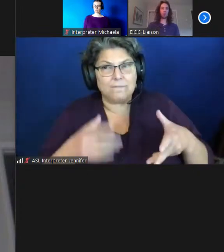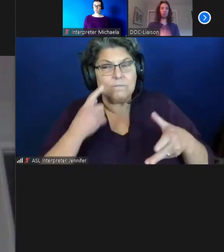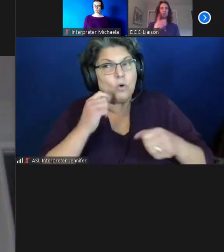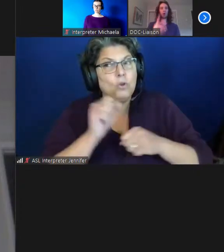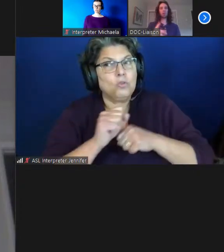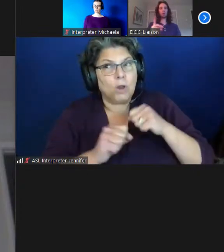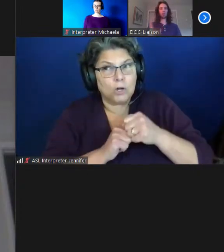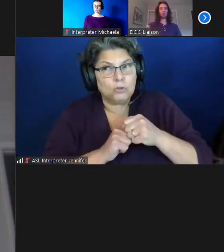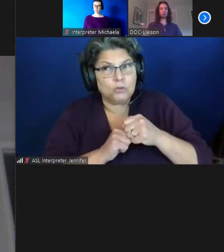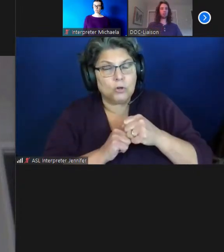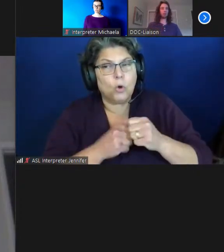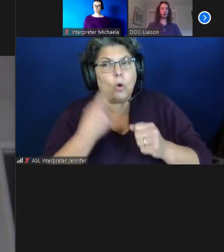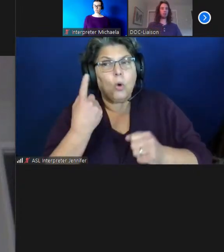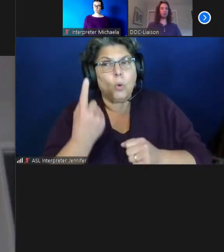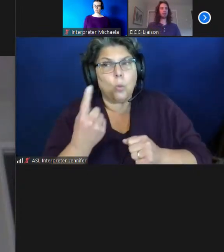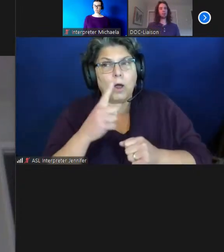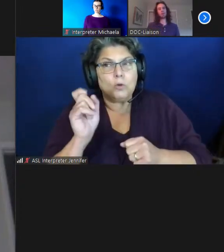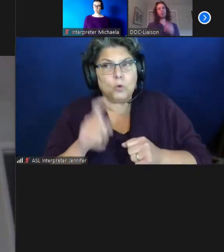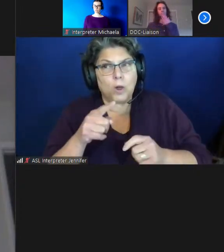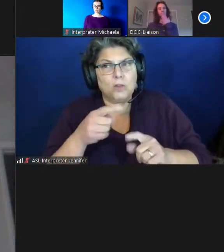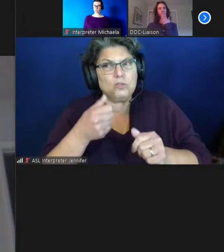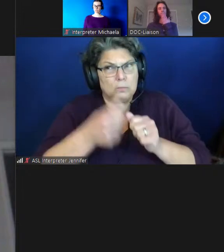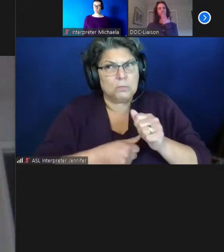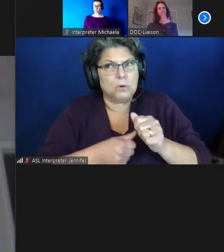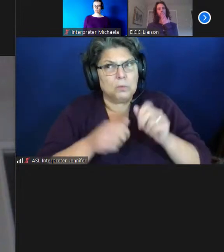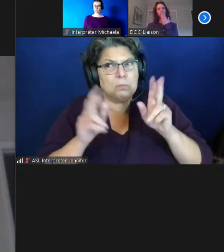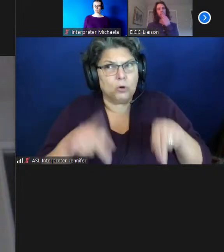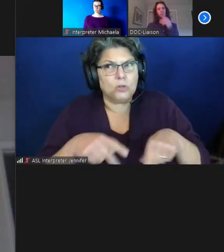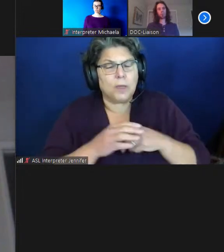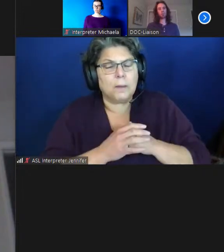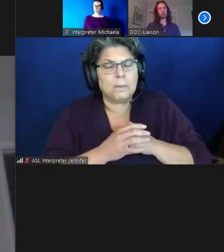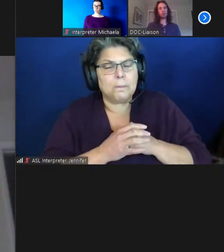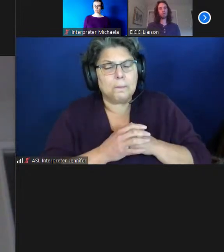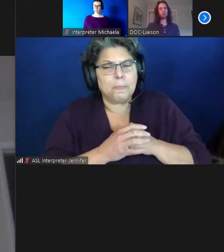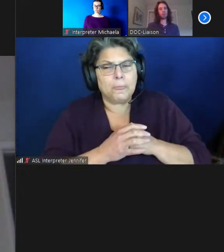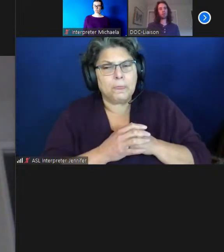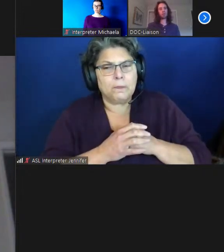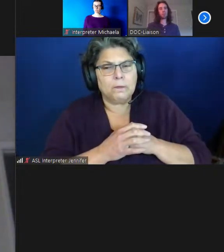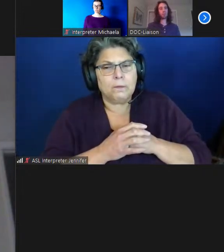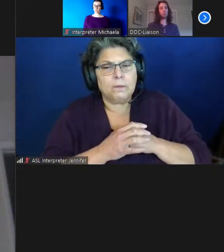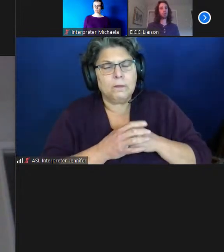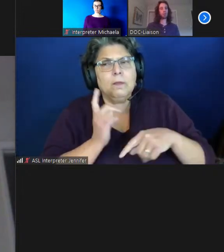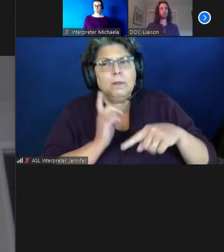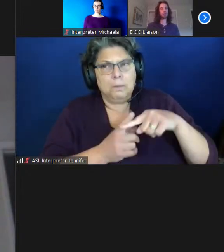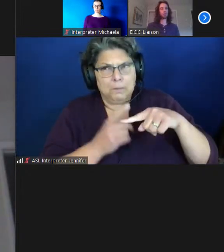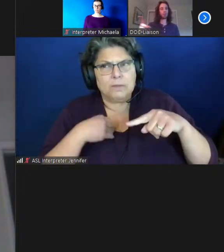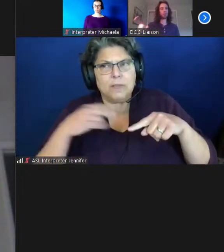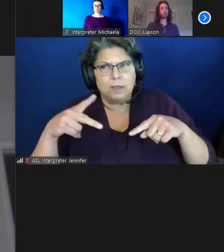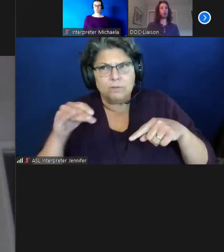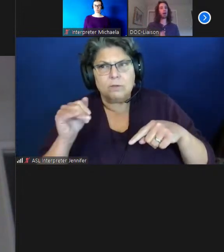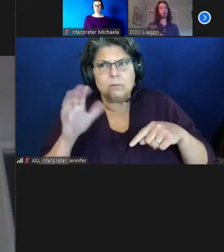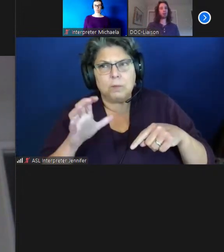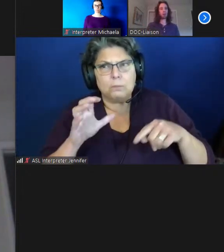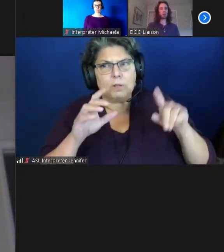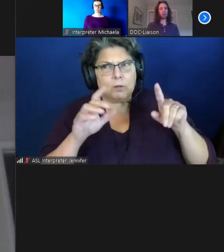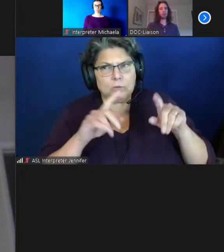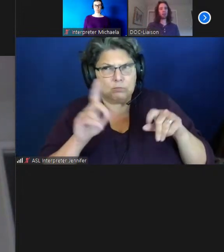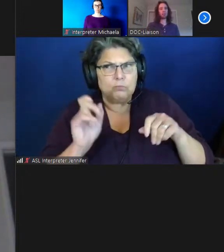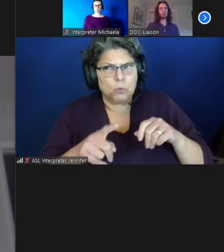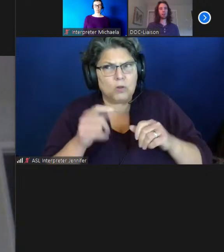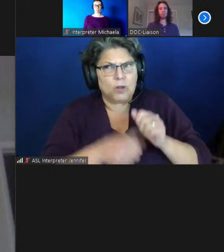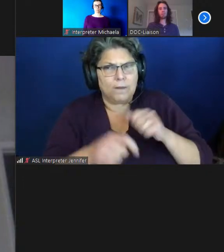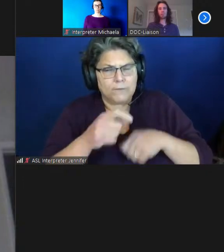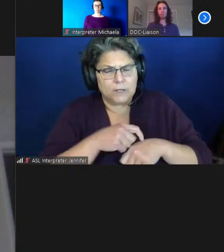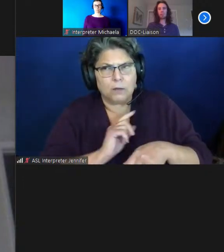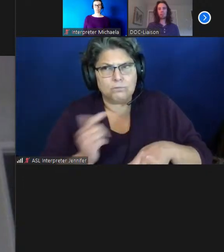we'll go one question per outlet. And we'll also have a public question too in each round.